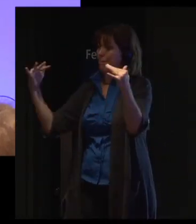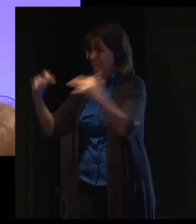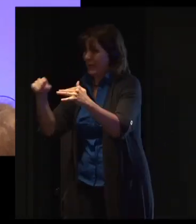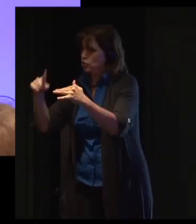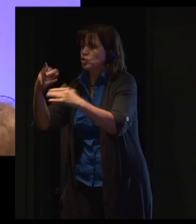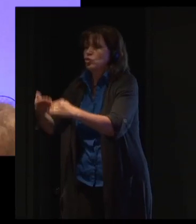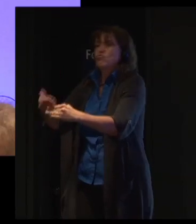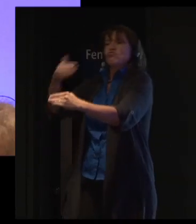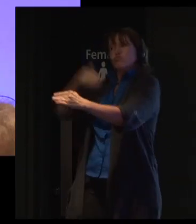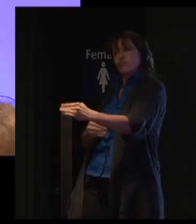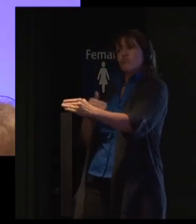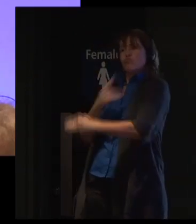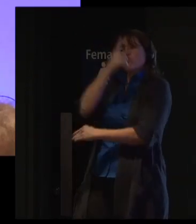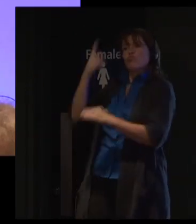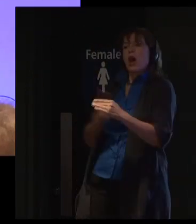1 hour after a match.